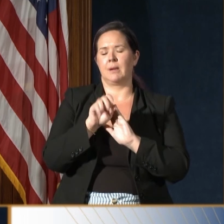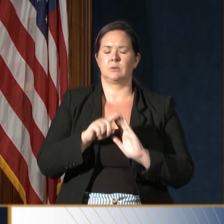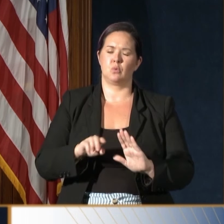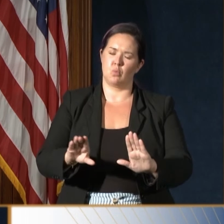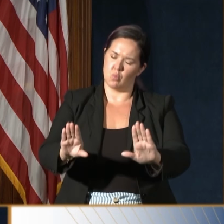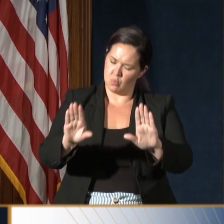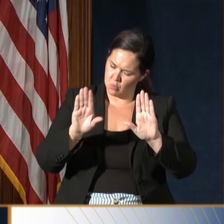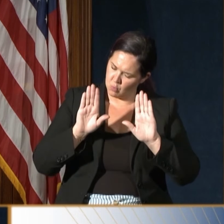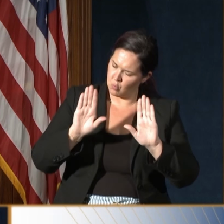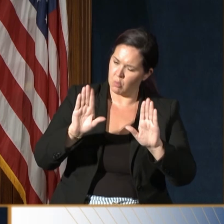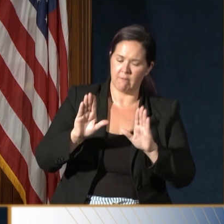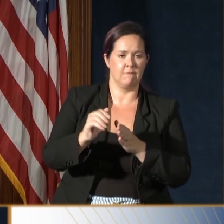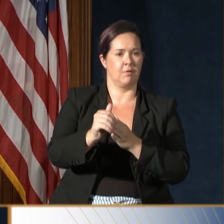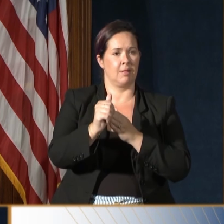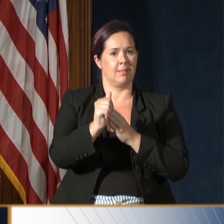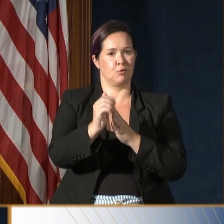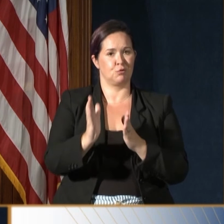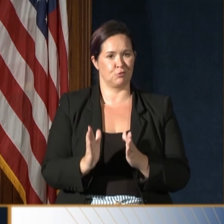wonderful leader.